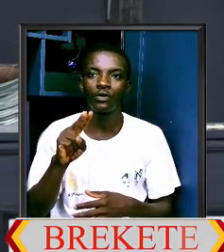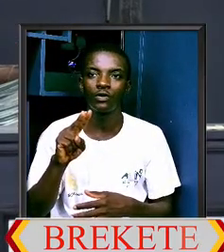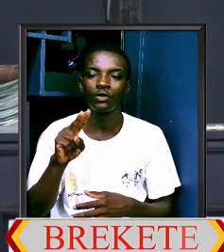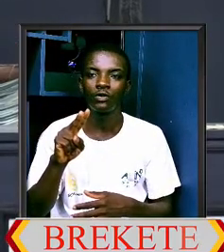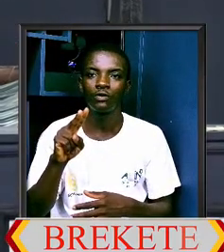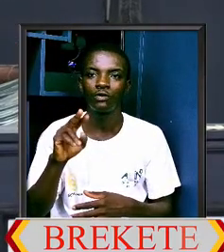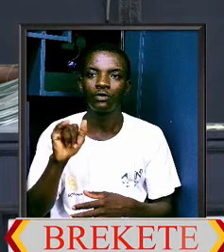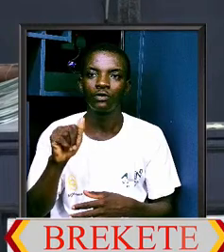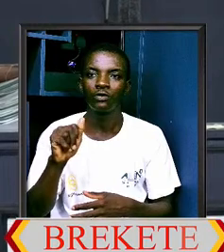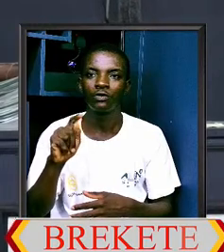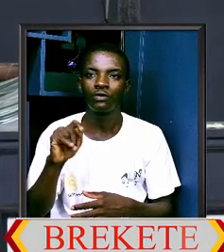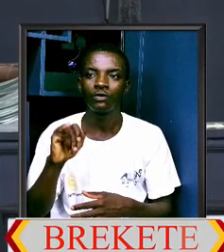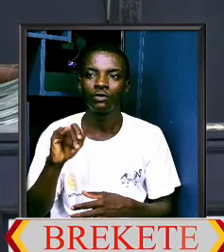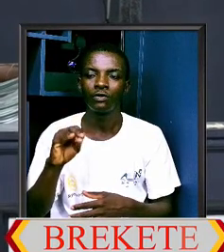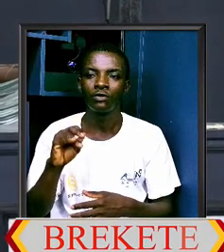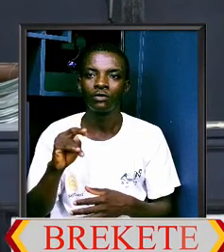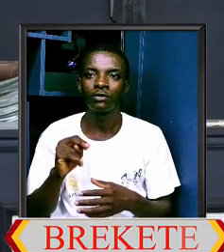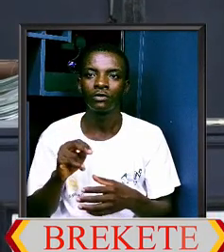aviation,